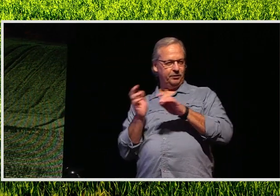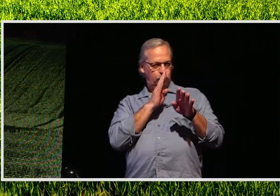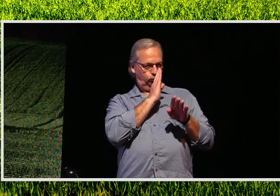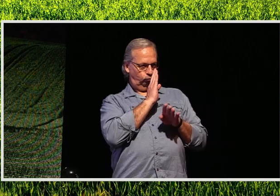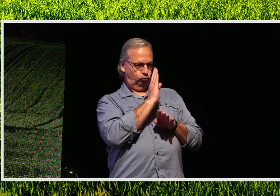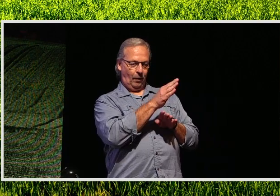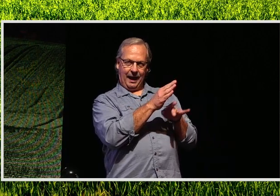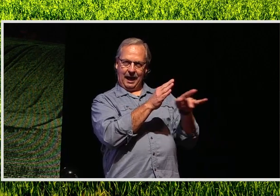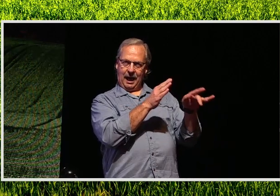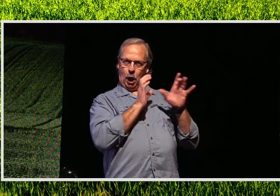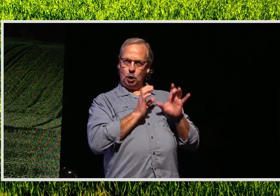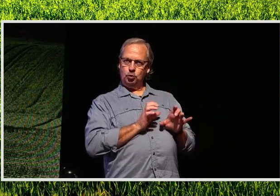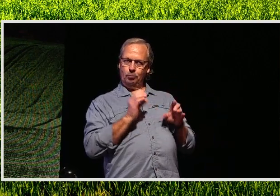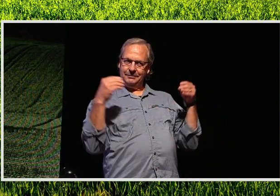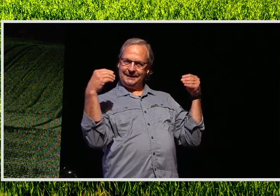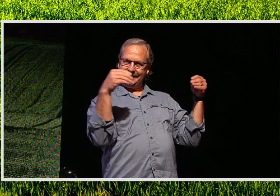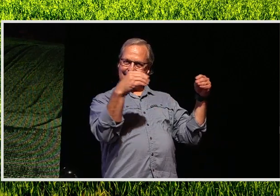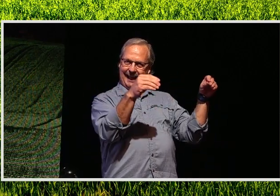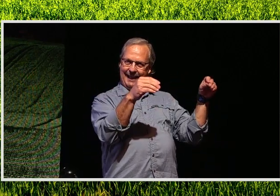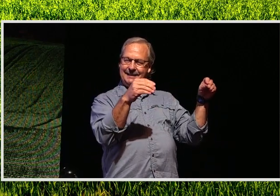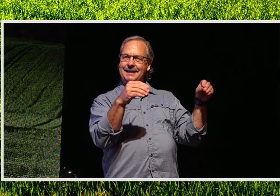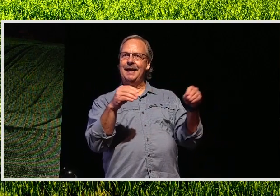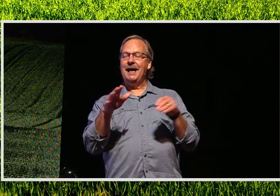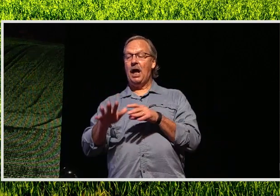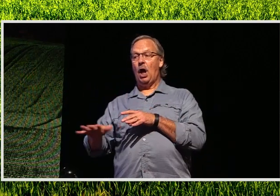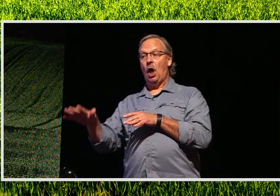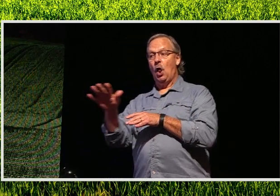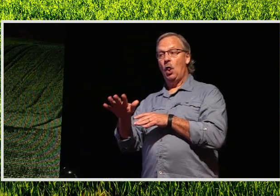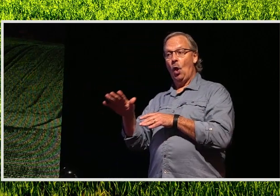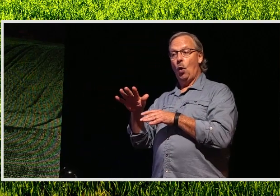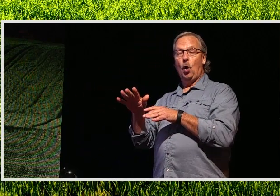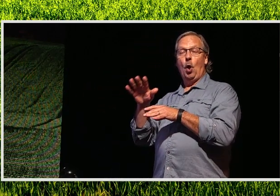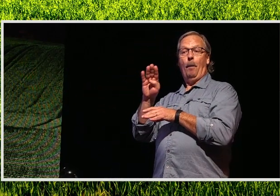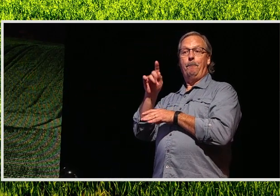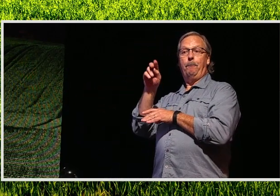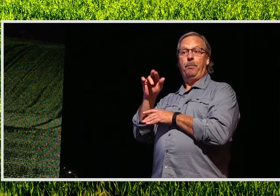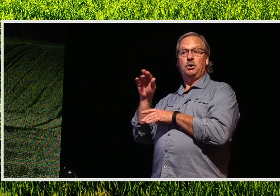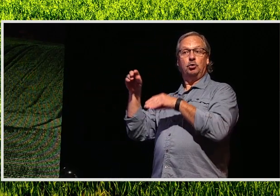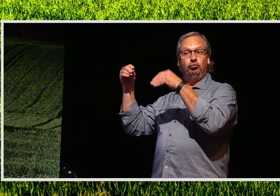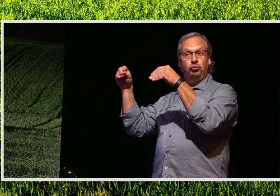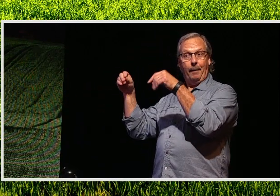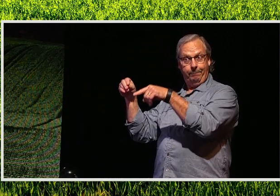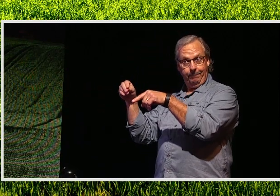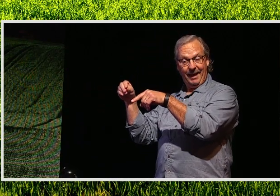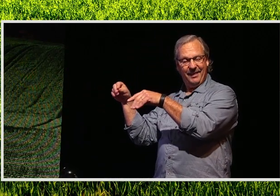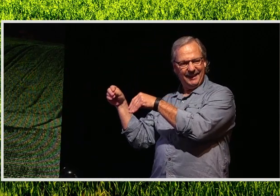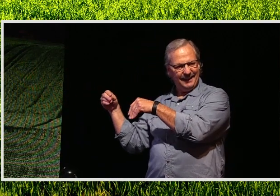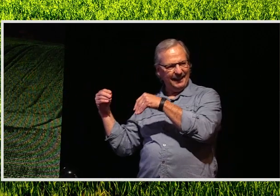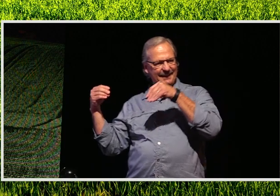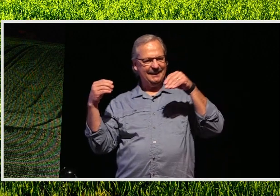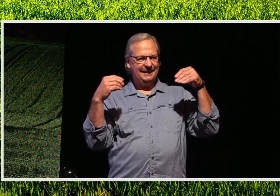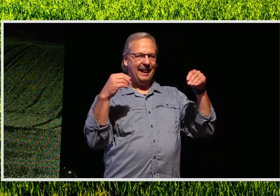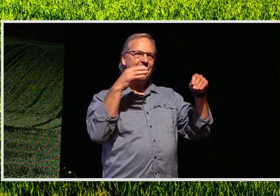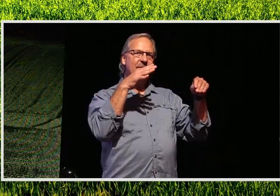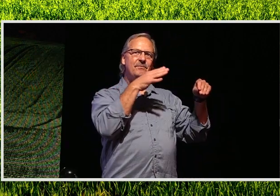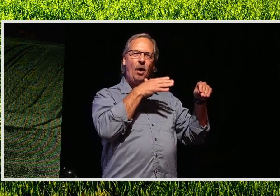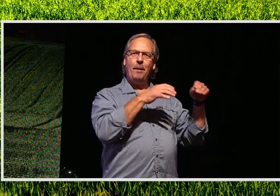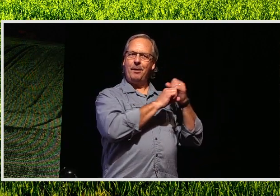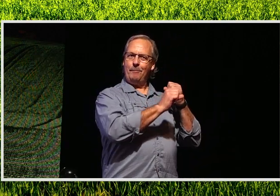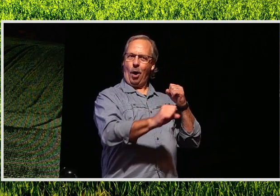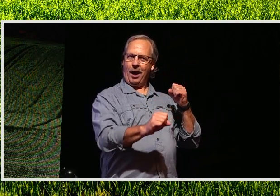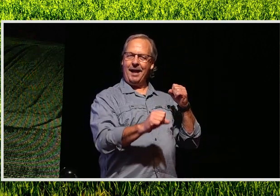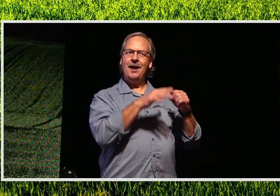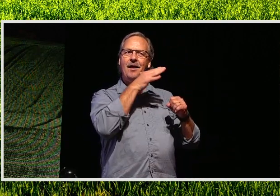direct-to-consumer sales. They take their livestock to local butcher shops, and then they can sell that meat at farmers markets and farm